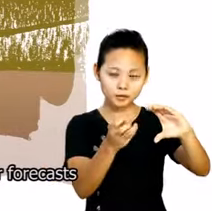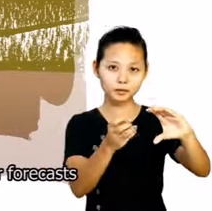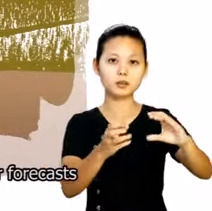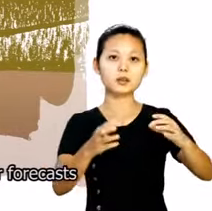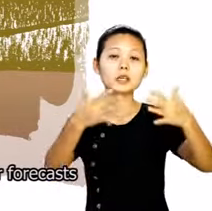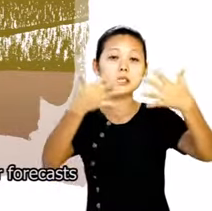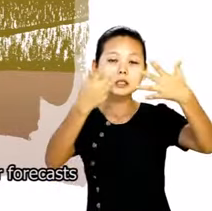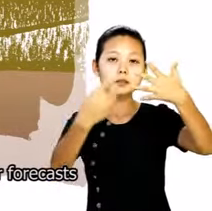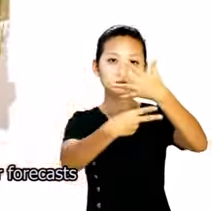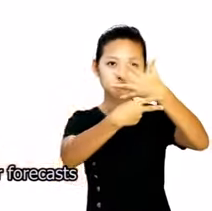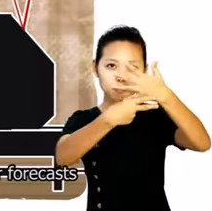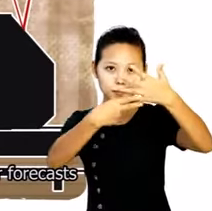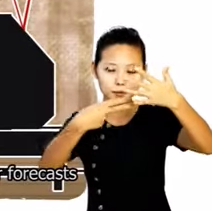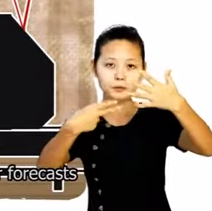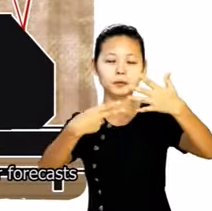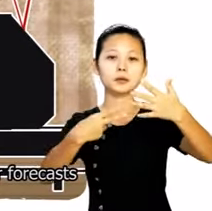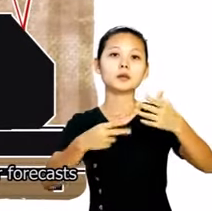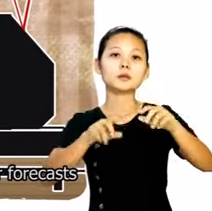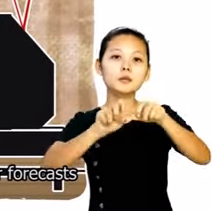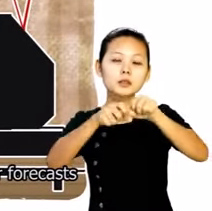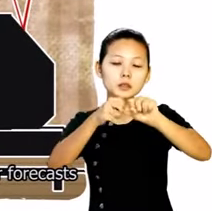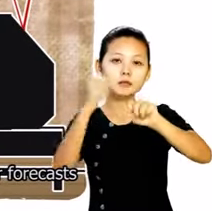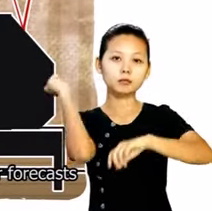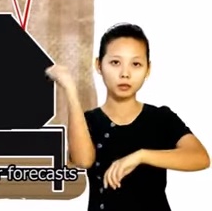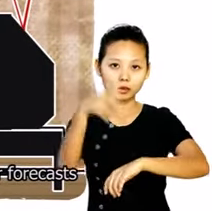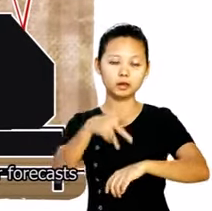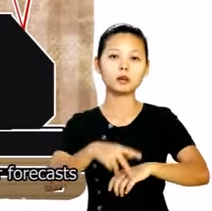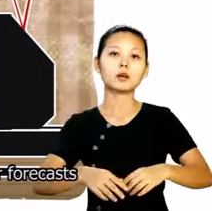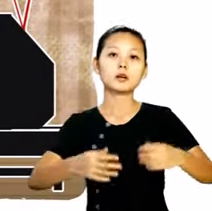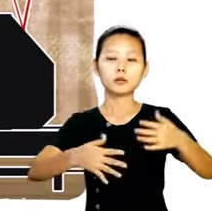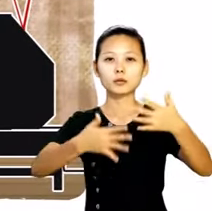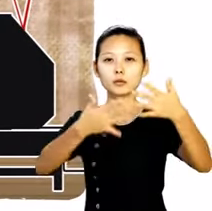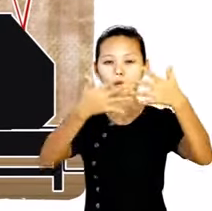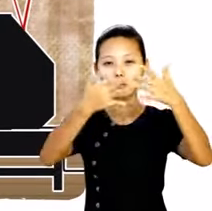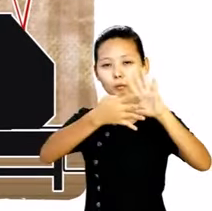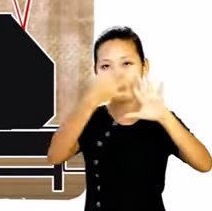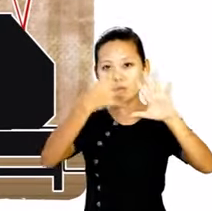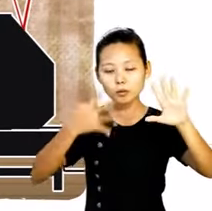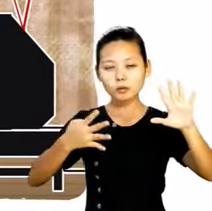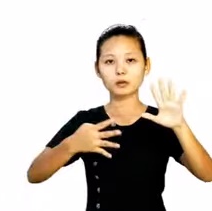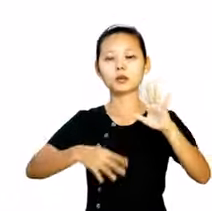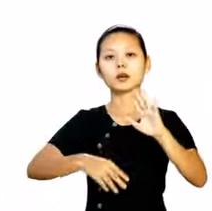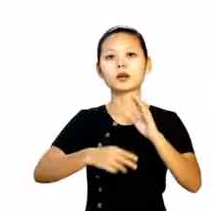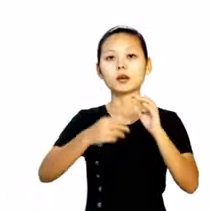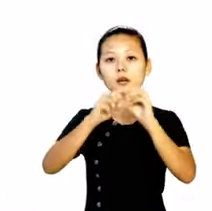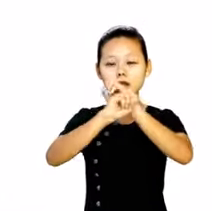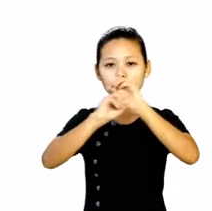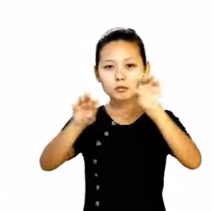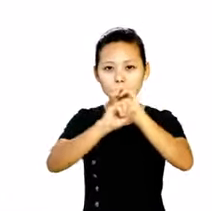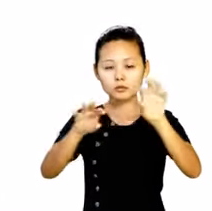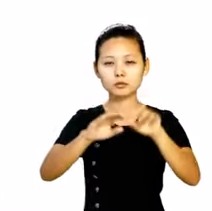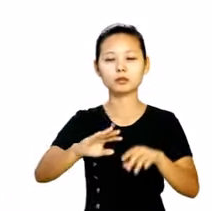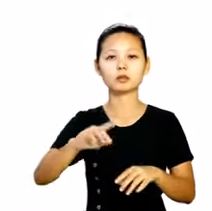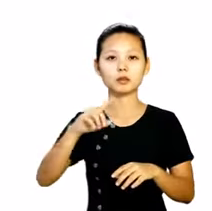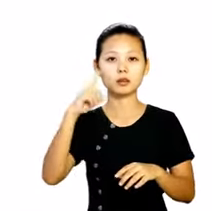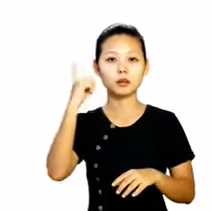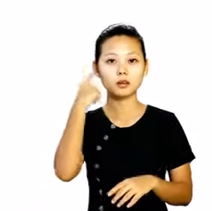Listen to radio, TV, news, and weather forecasts issued by local authorities.